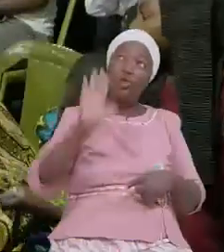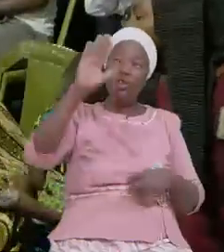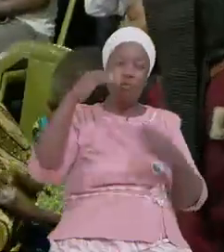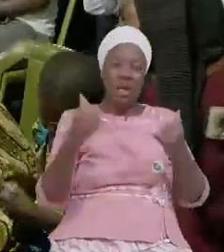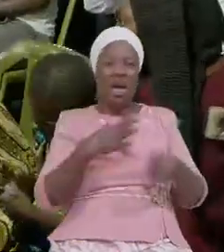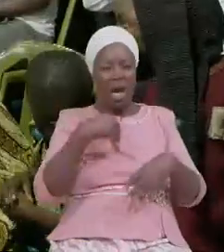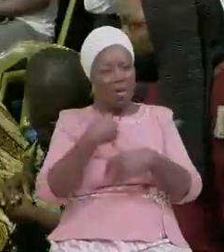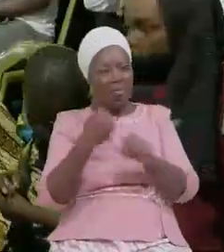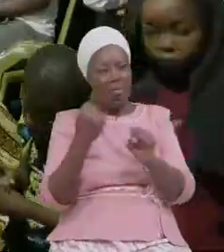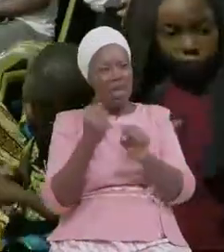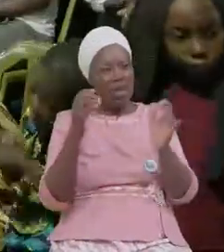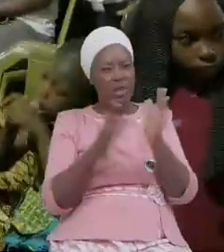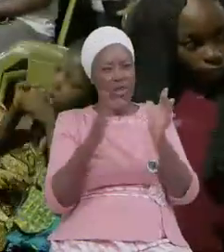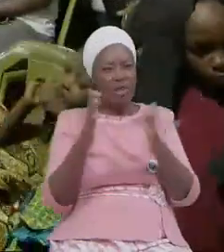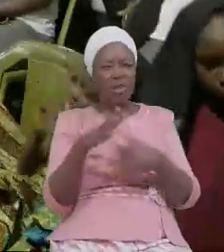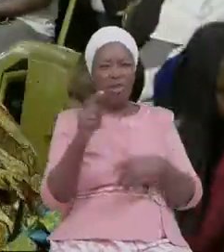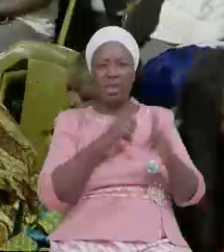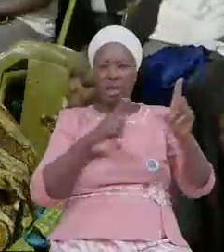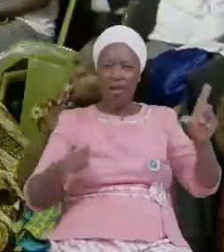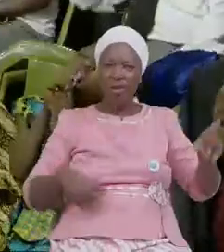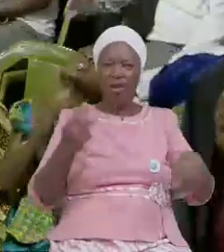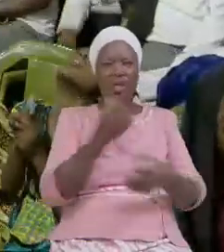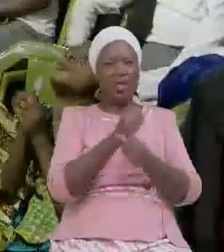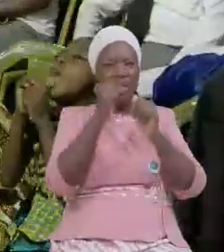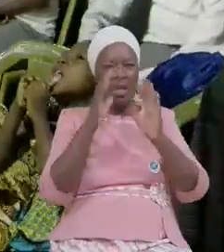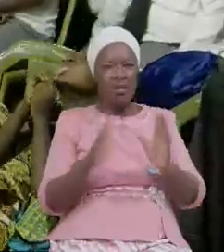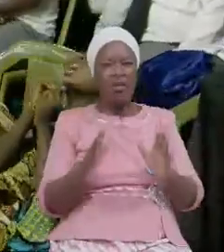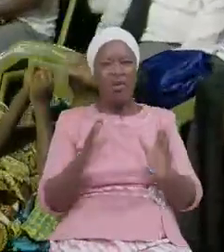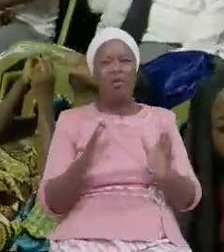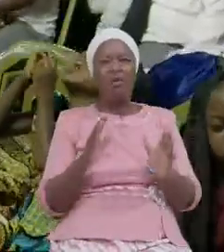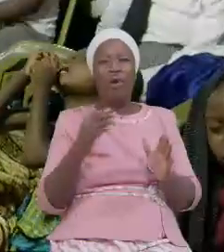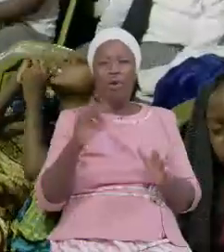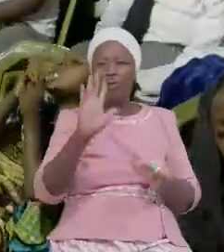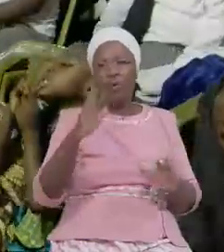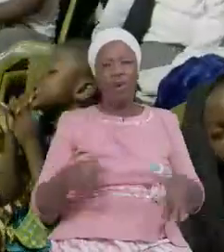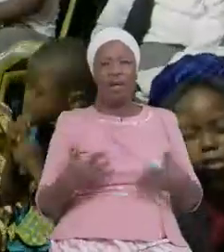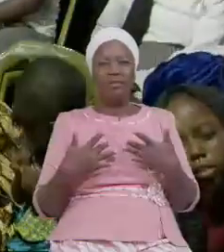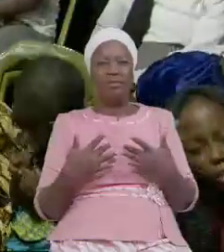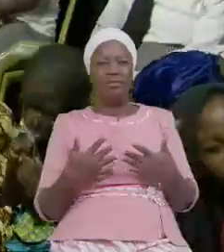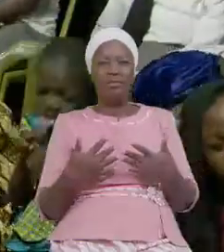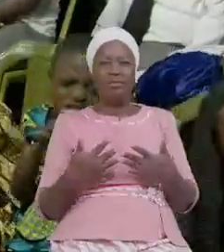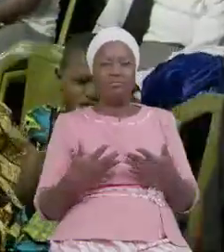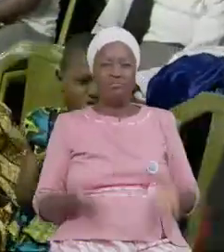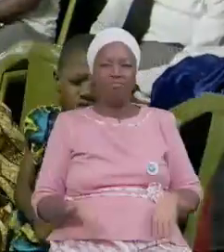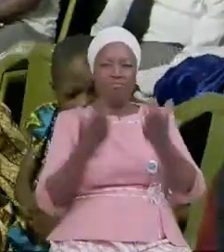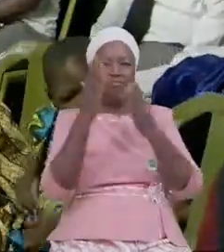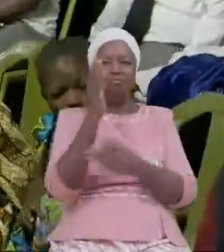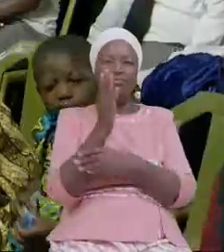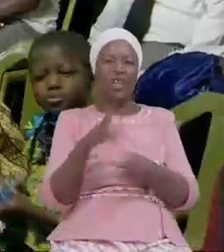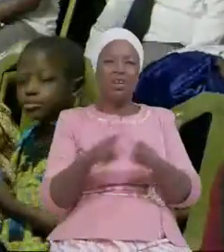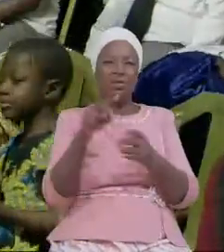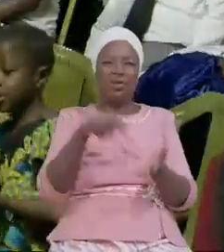Jesus the Lord, the Savior of your life. Raise up that hand as you are standing